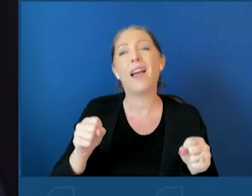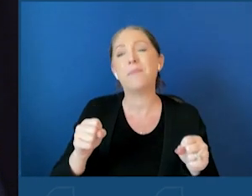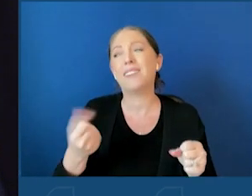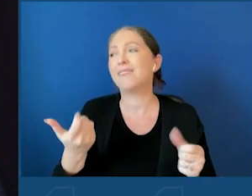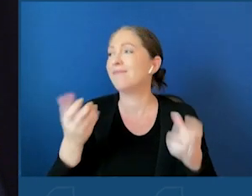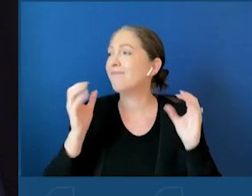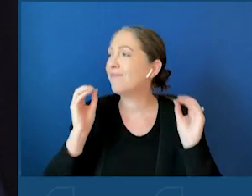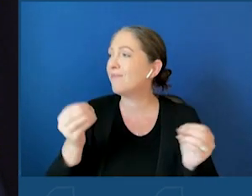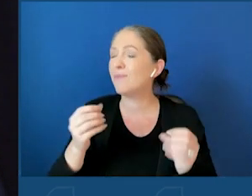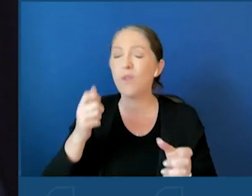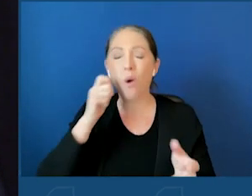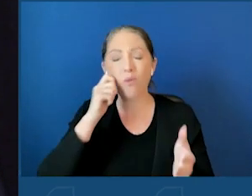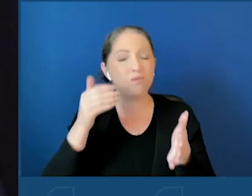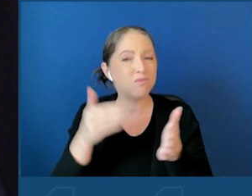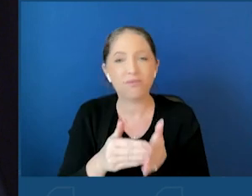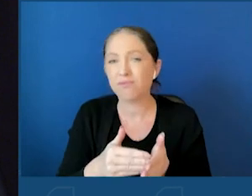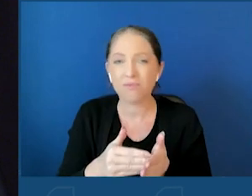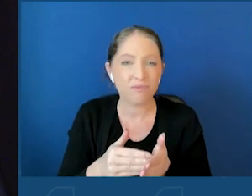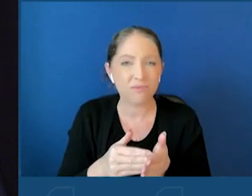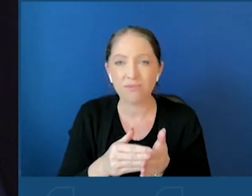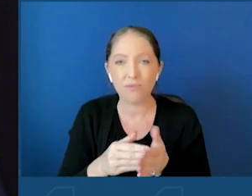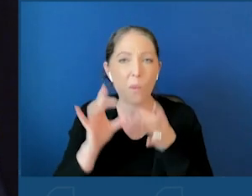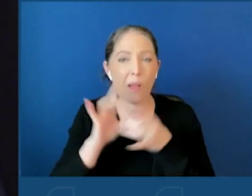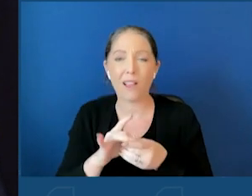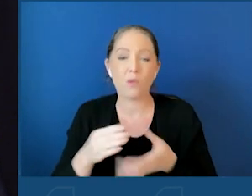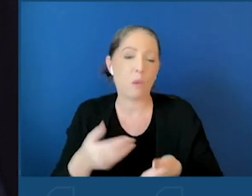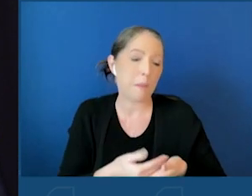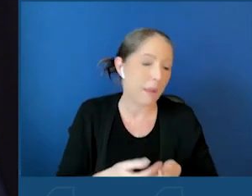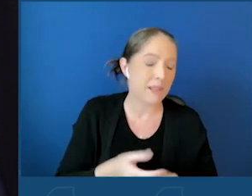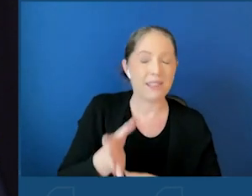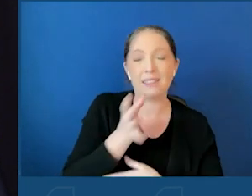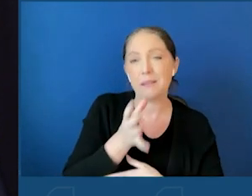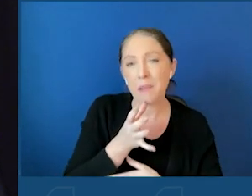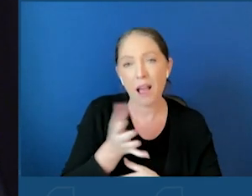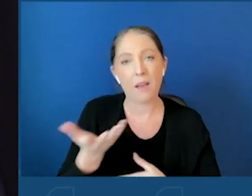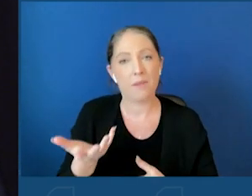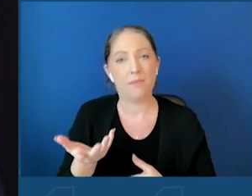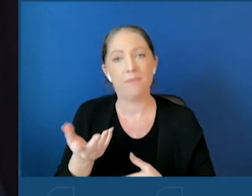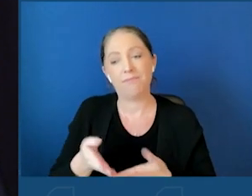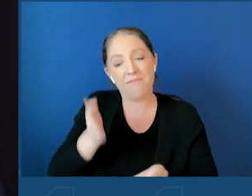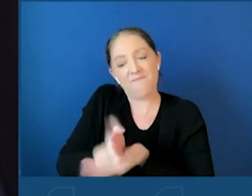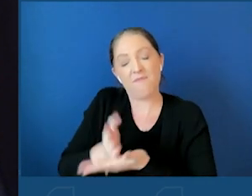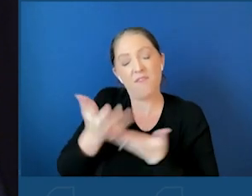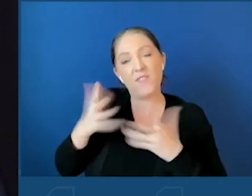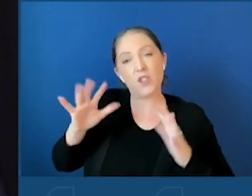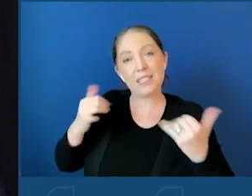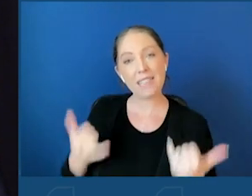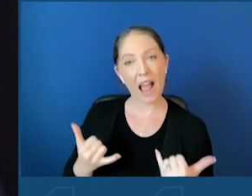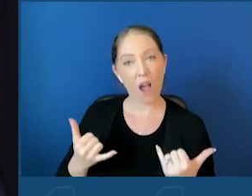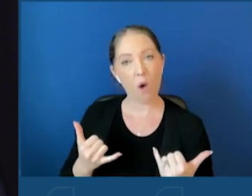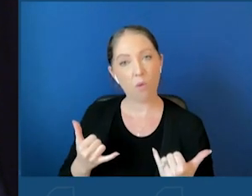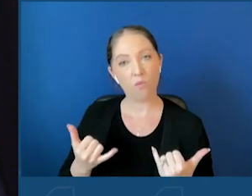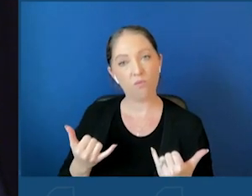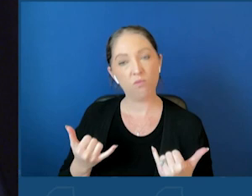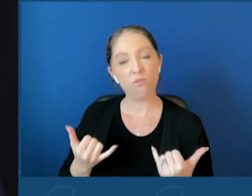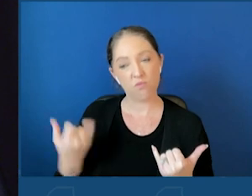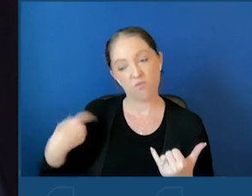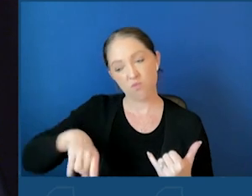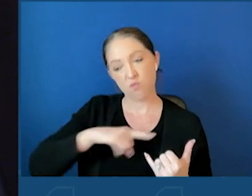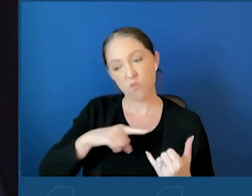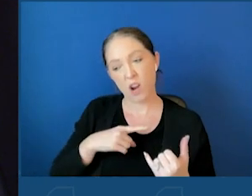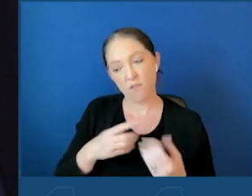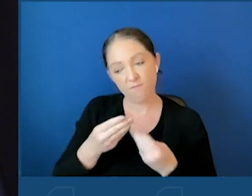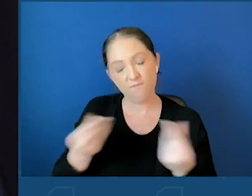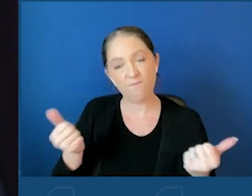the lives of too many moms and babies for too long. It ends now. It ends on our watch because that is an injustice in